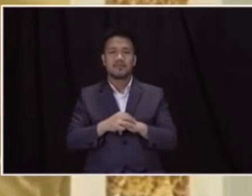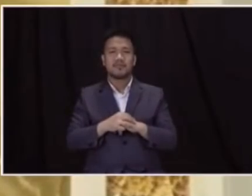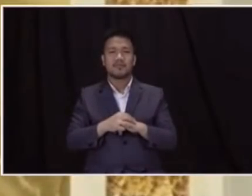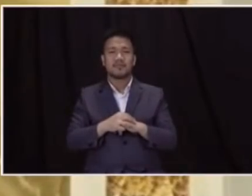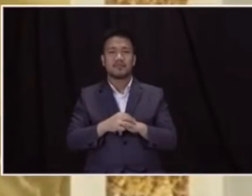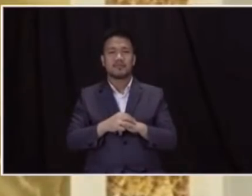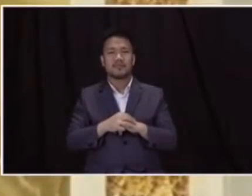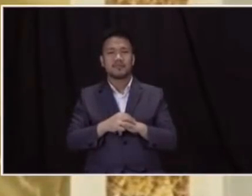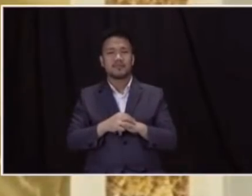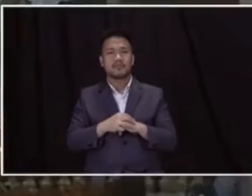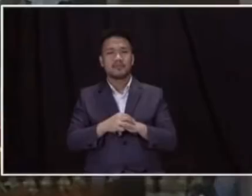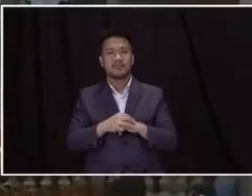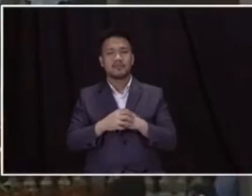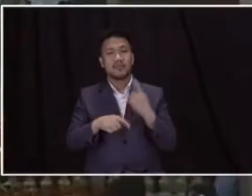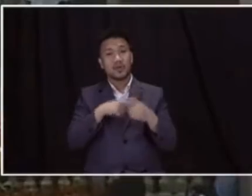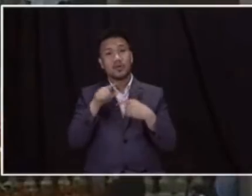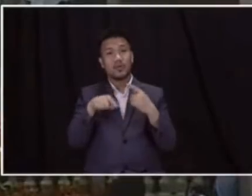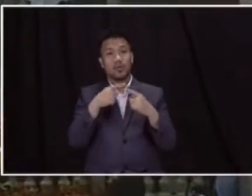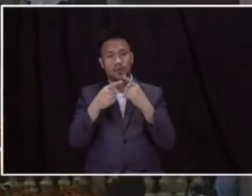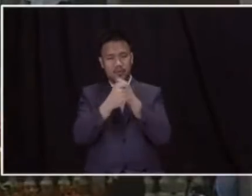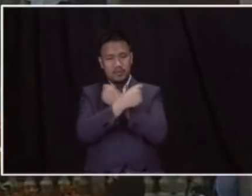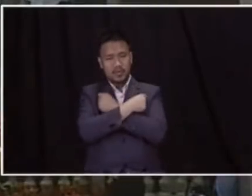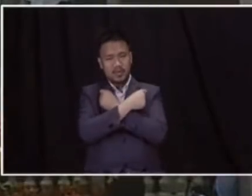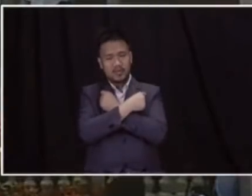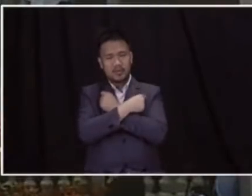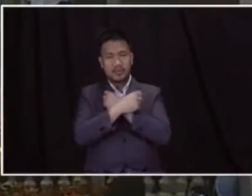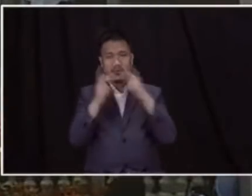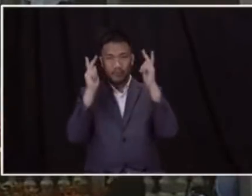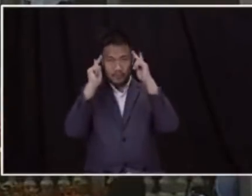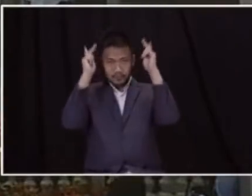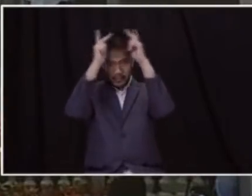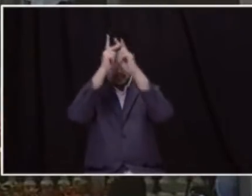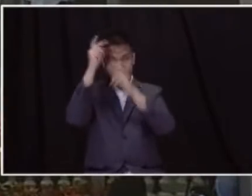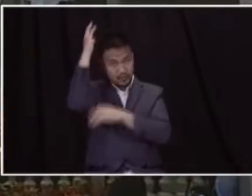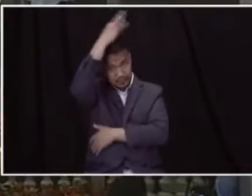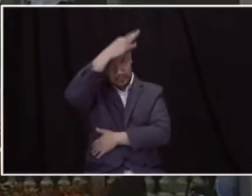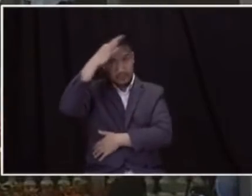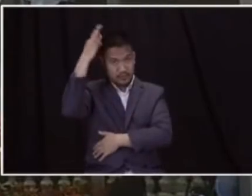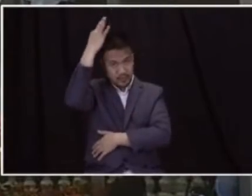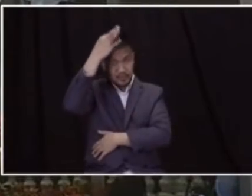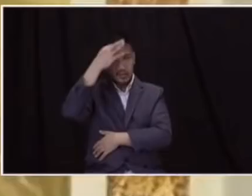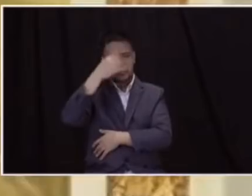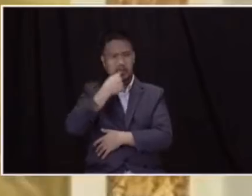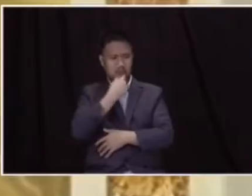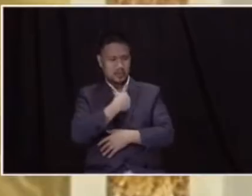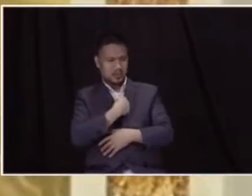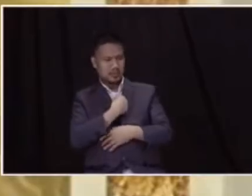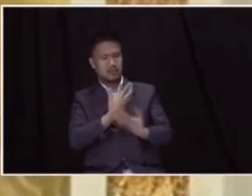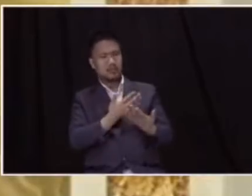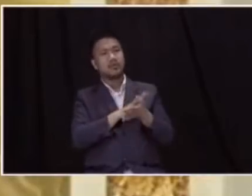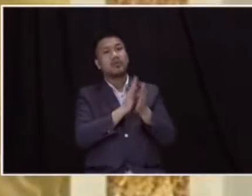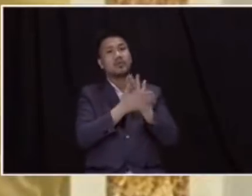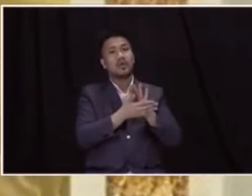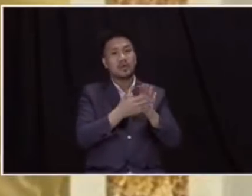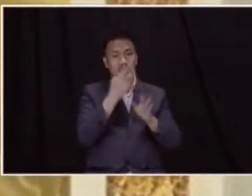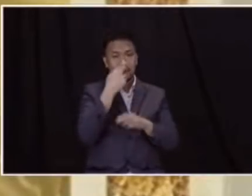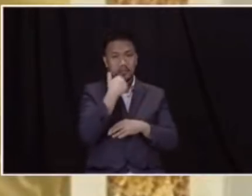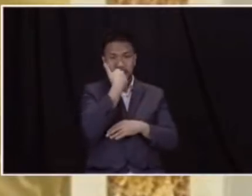When our beloved Holy Father, Pope Francis, named me Cardinal